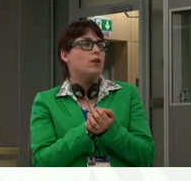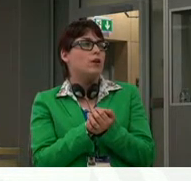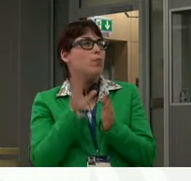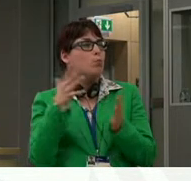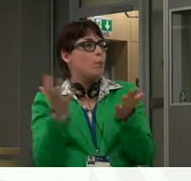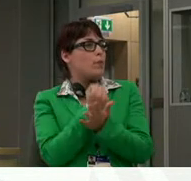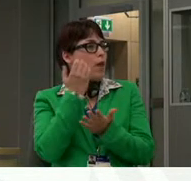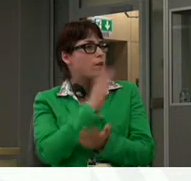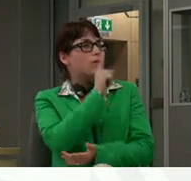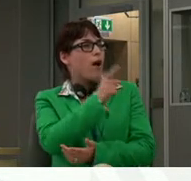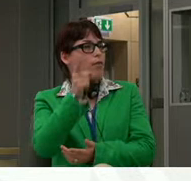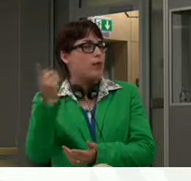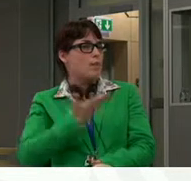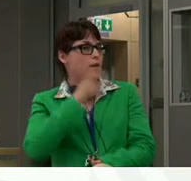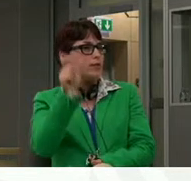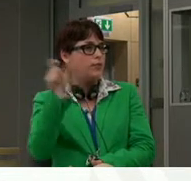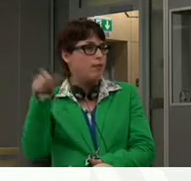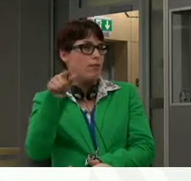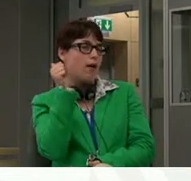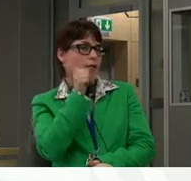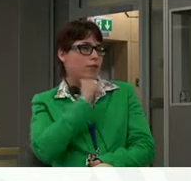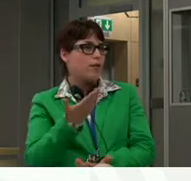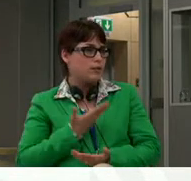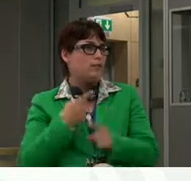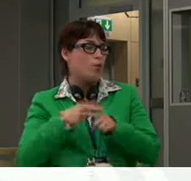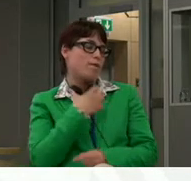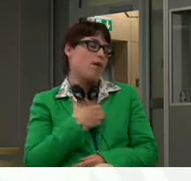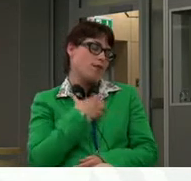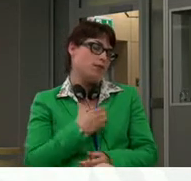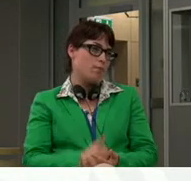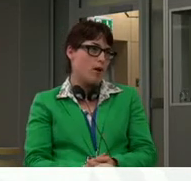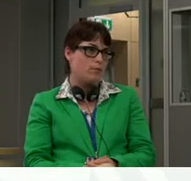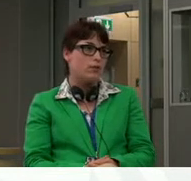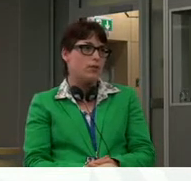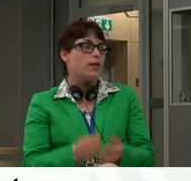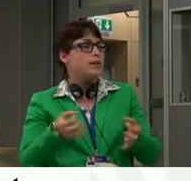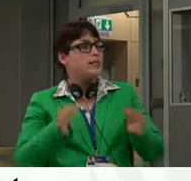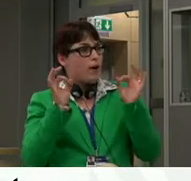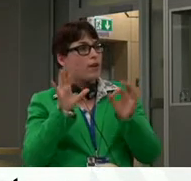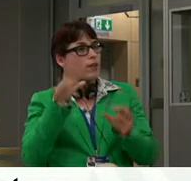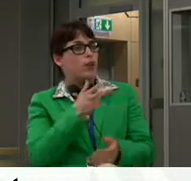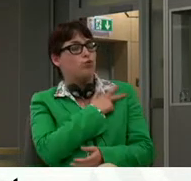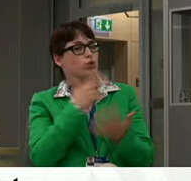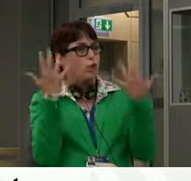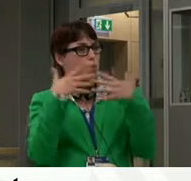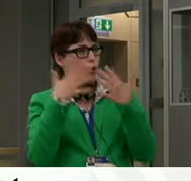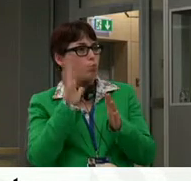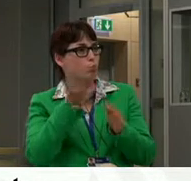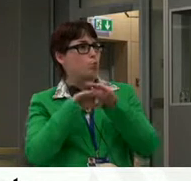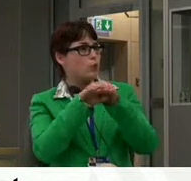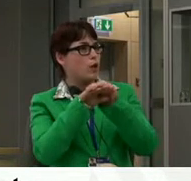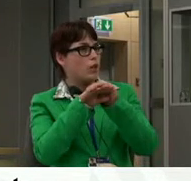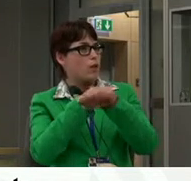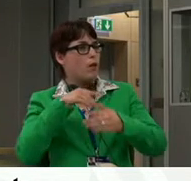As to social rights, it's even more important that the things that we plan are available as quickly as possible to